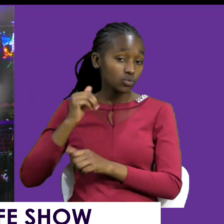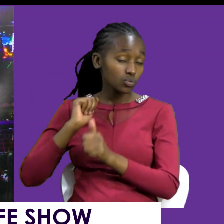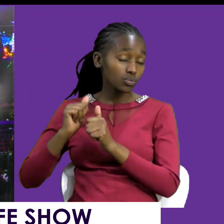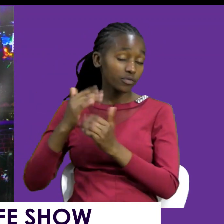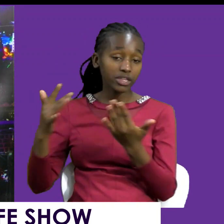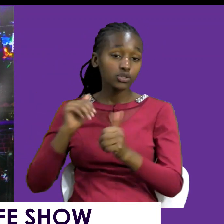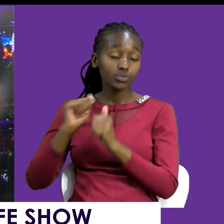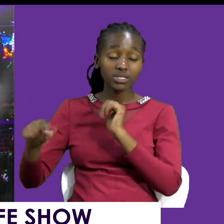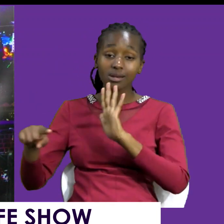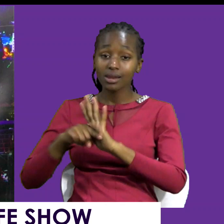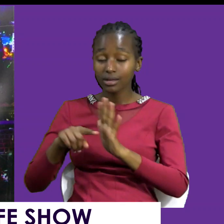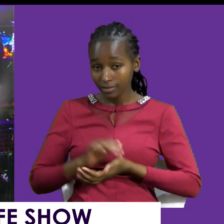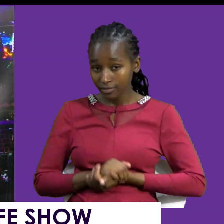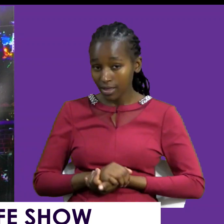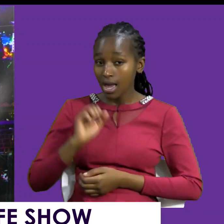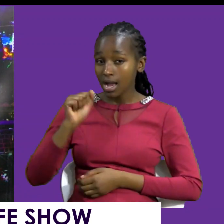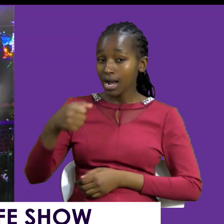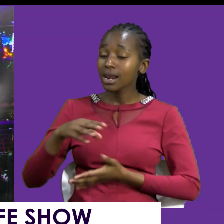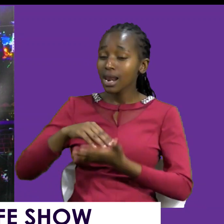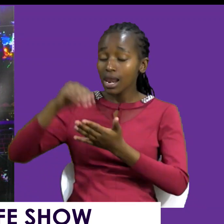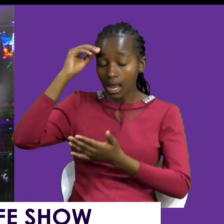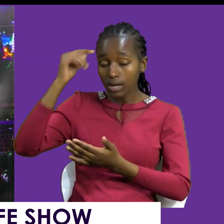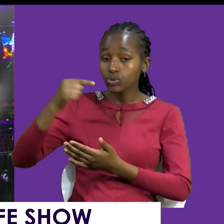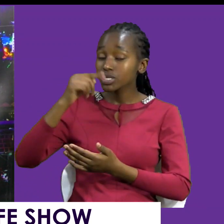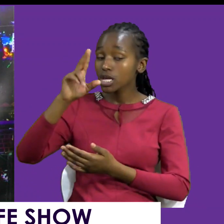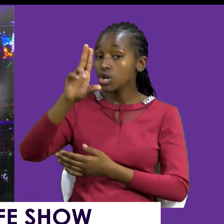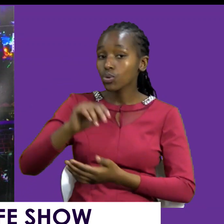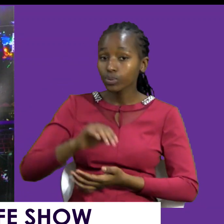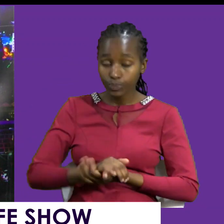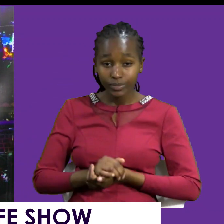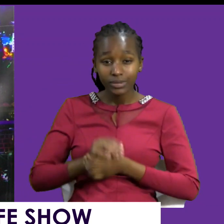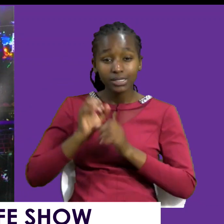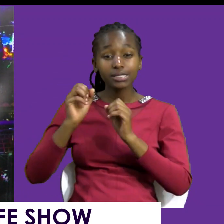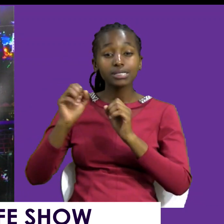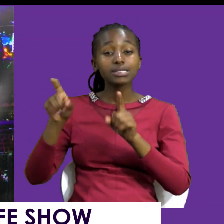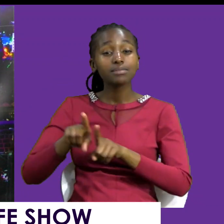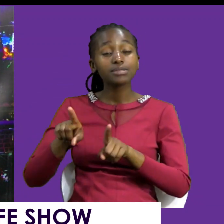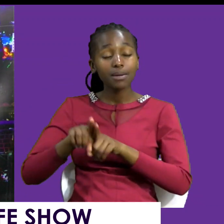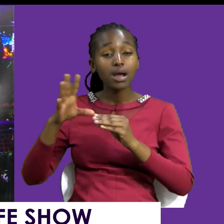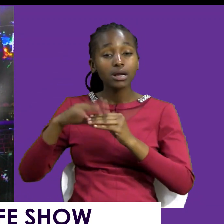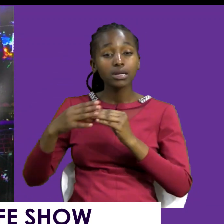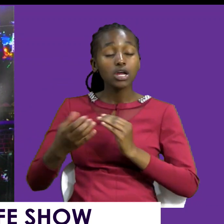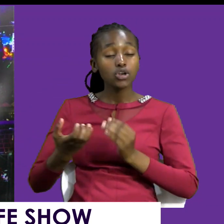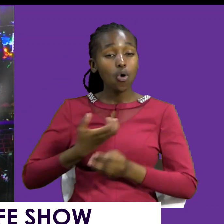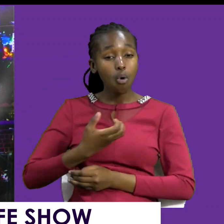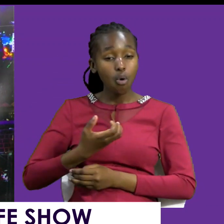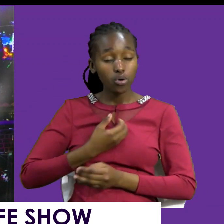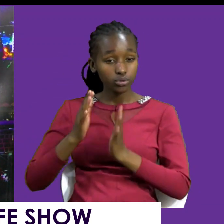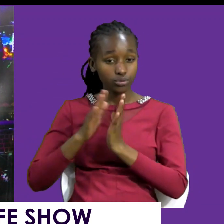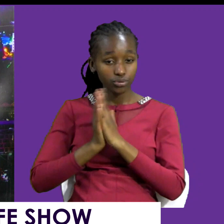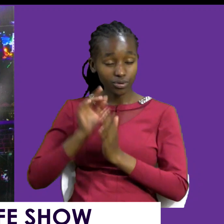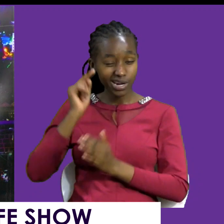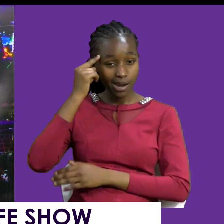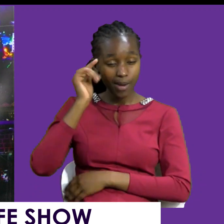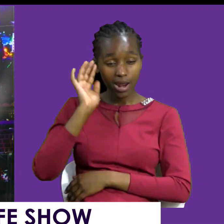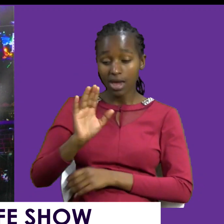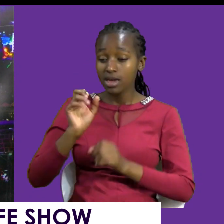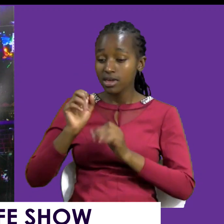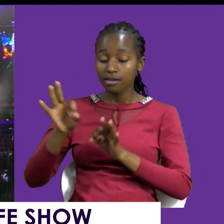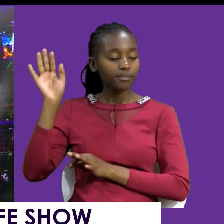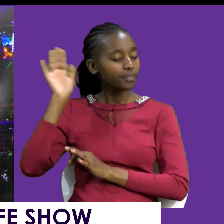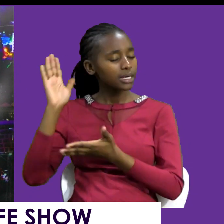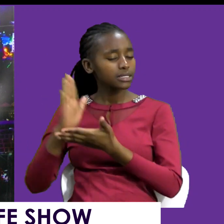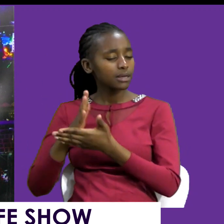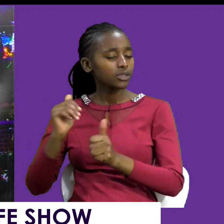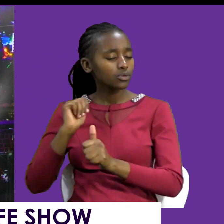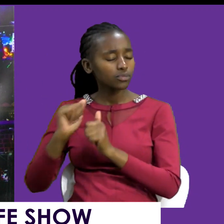saying no. Create your own story in your mind. Whenever you hear something that is false about